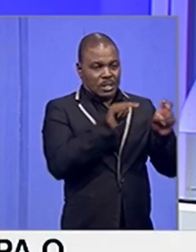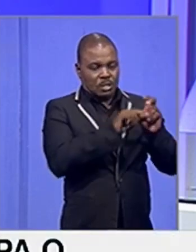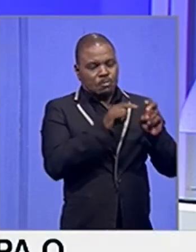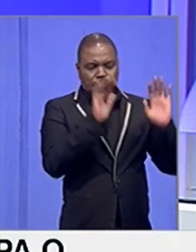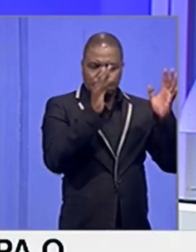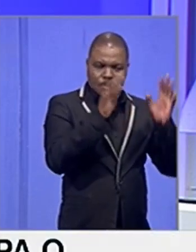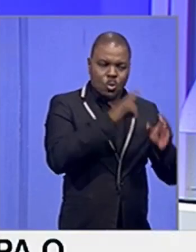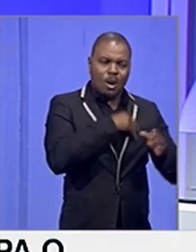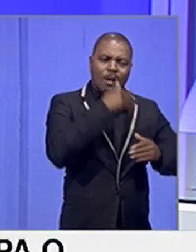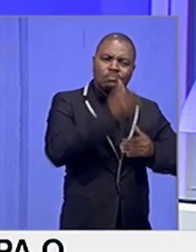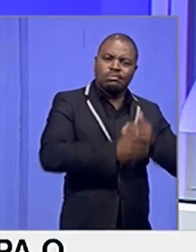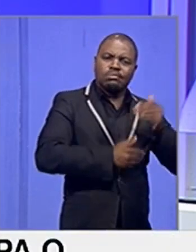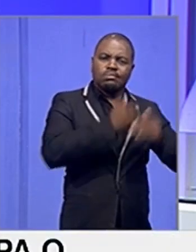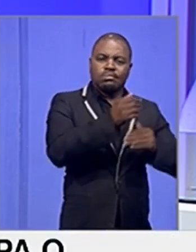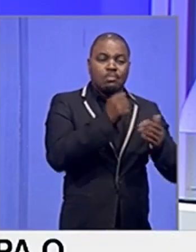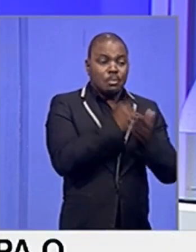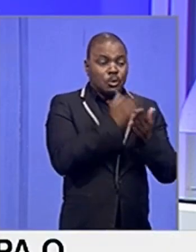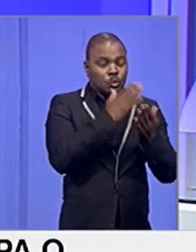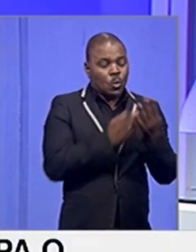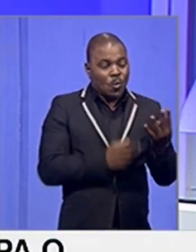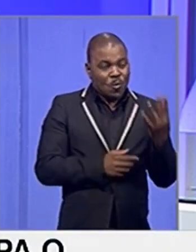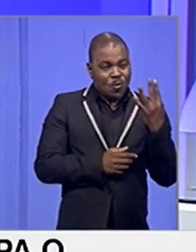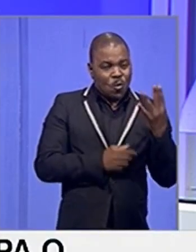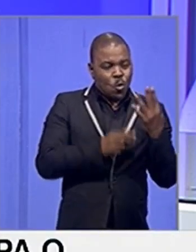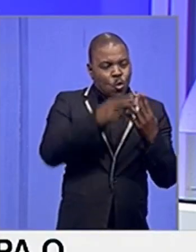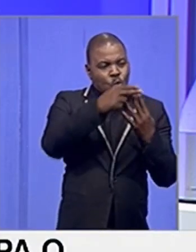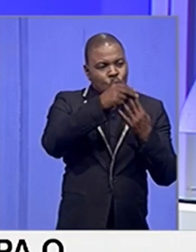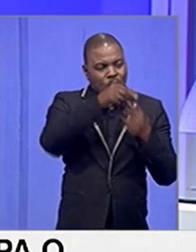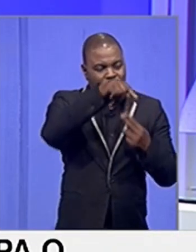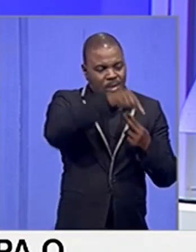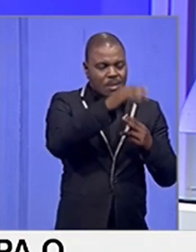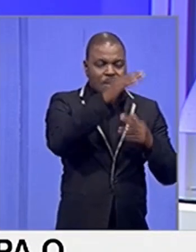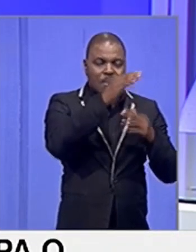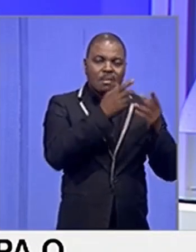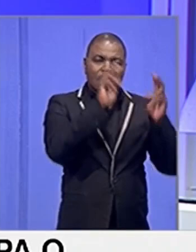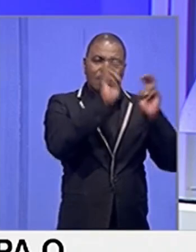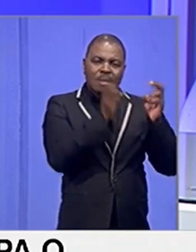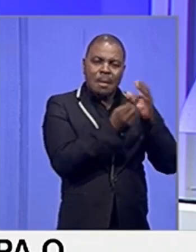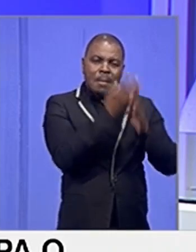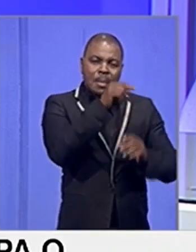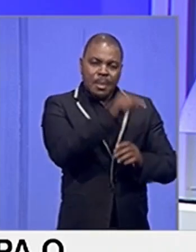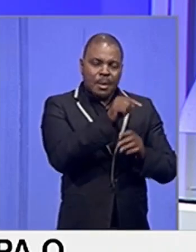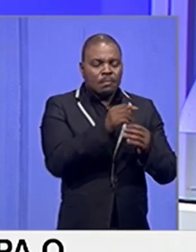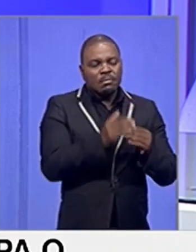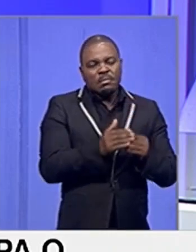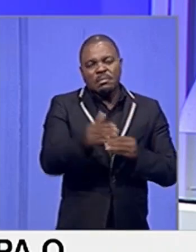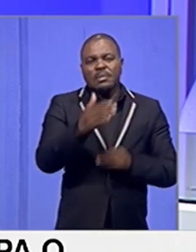go netefatsa gore tse nne tsa di unit tsa yona tsa go fehla mohlagase di